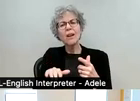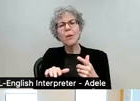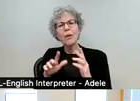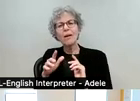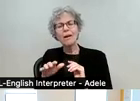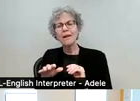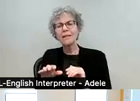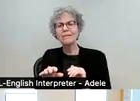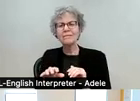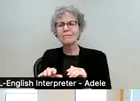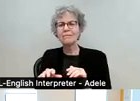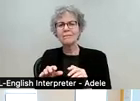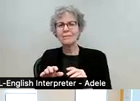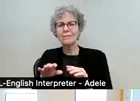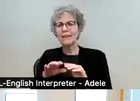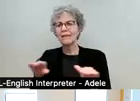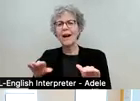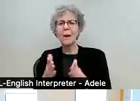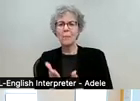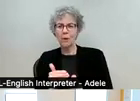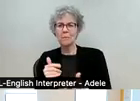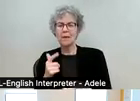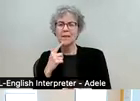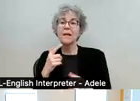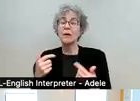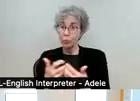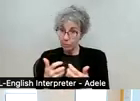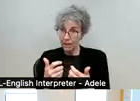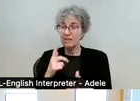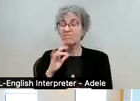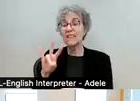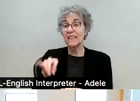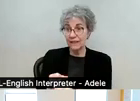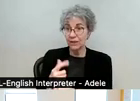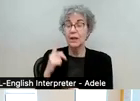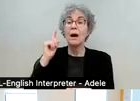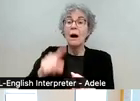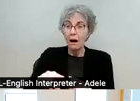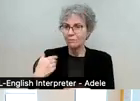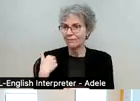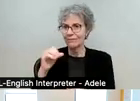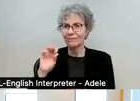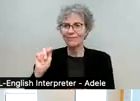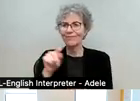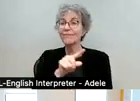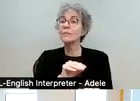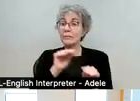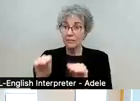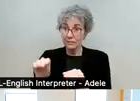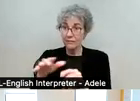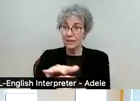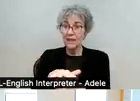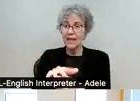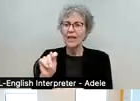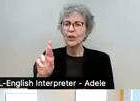roommate. He stayed there for about 7 years until this past October, when he moved into a location at Treddy